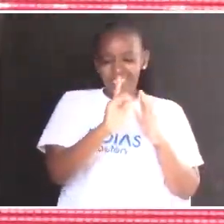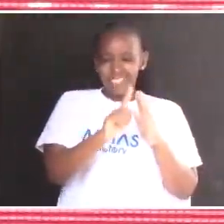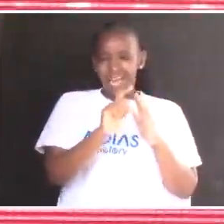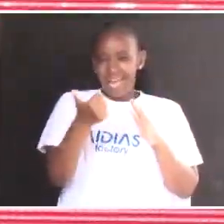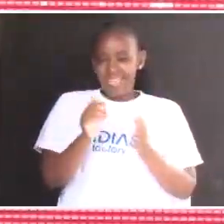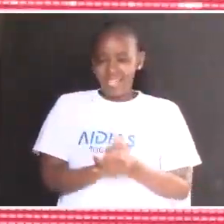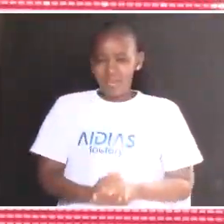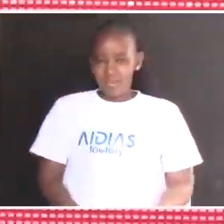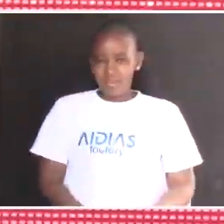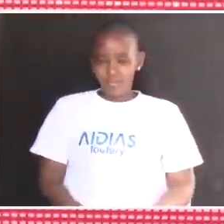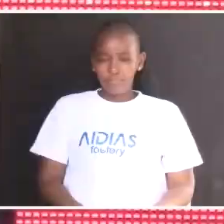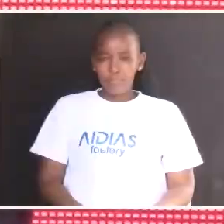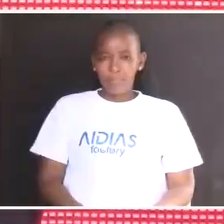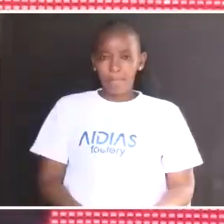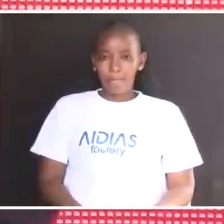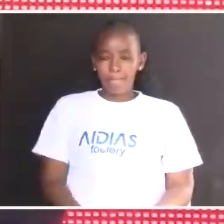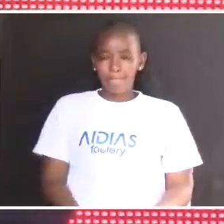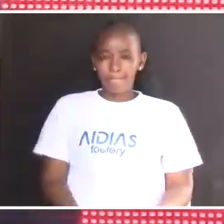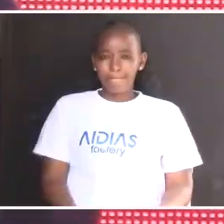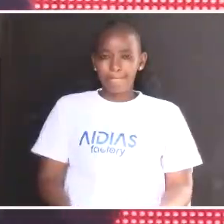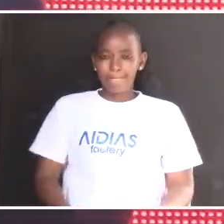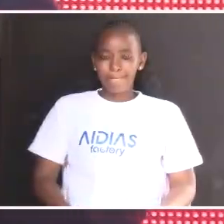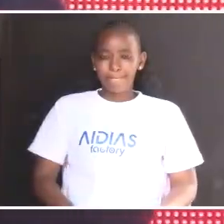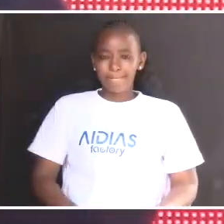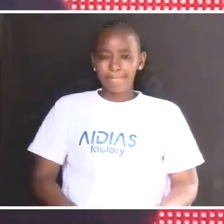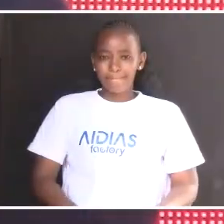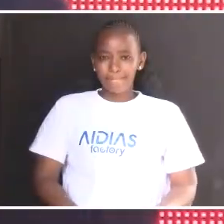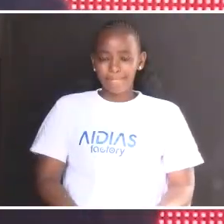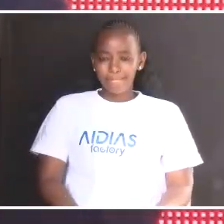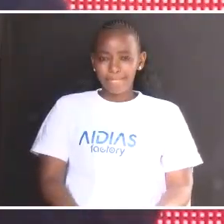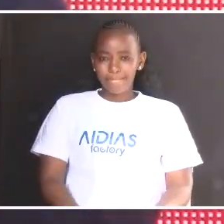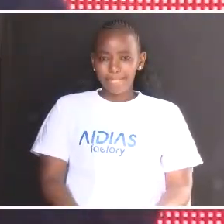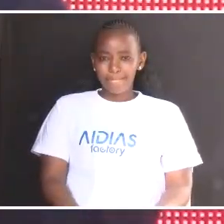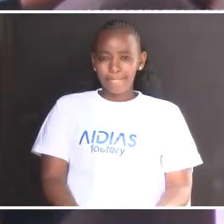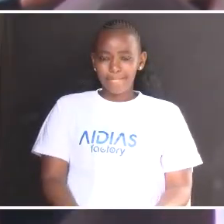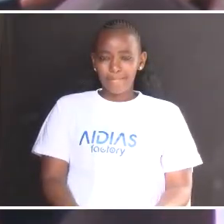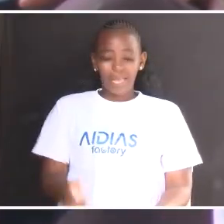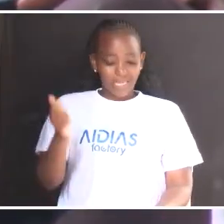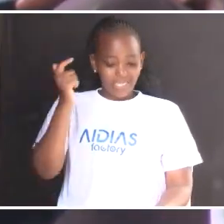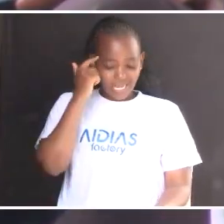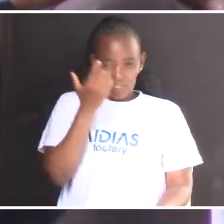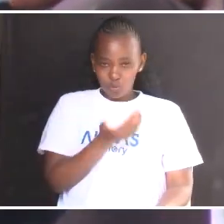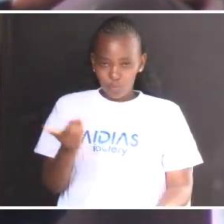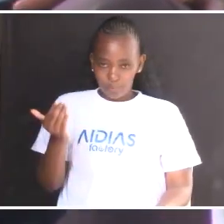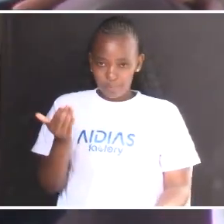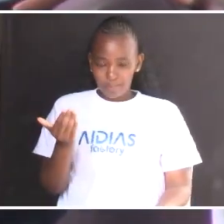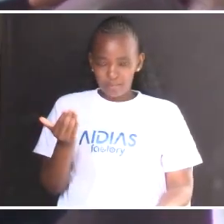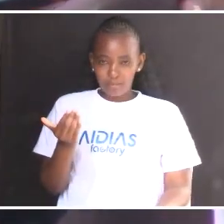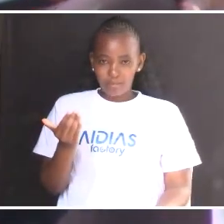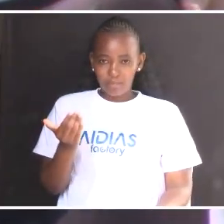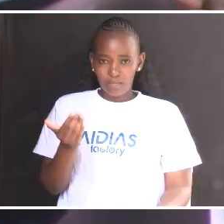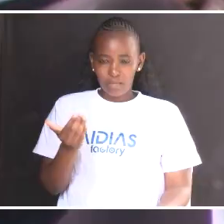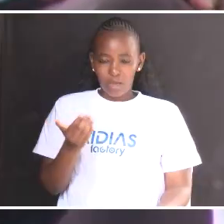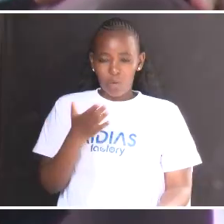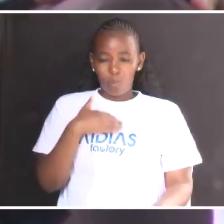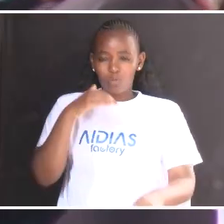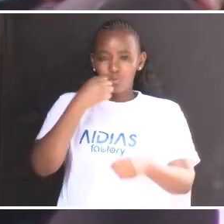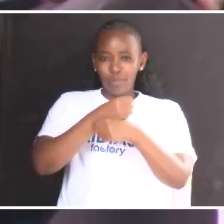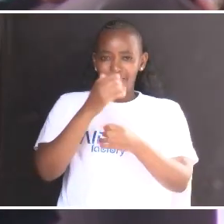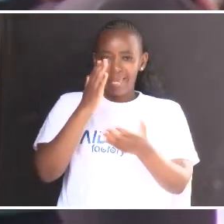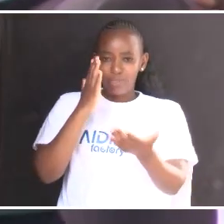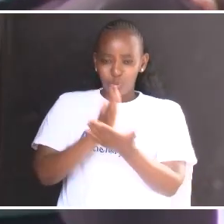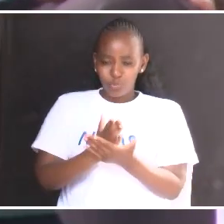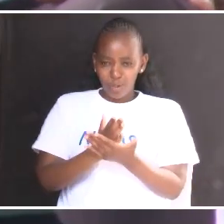other. Now, the idea behind intellectual property is ni kuensure